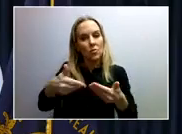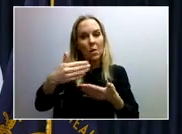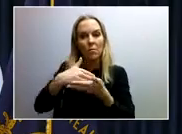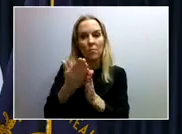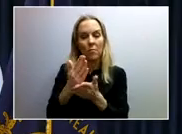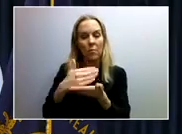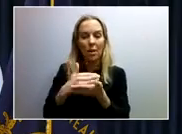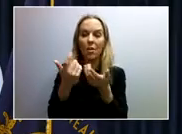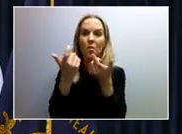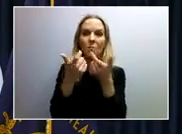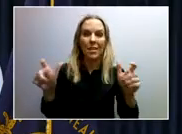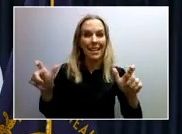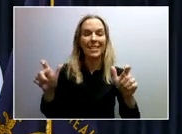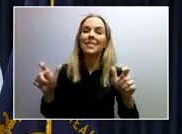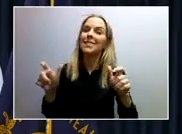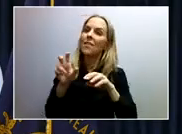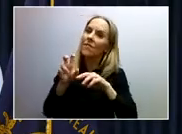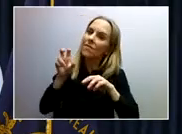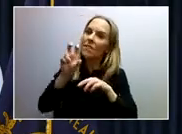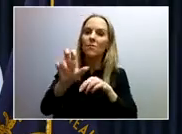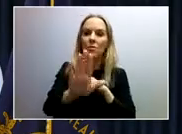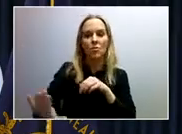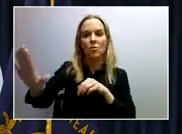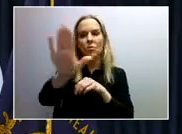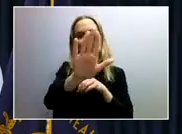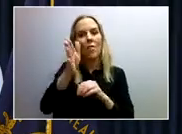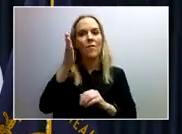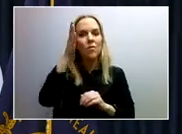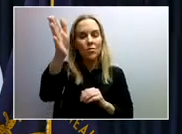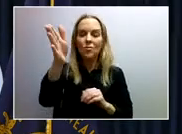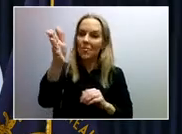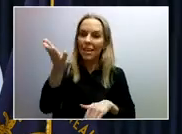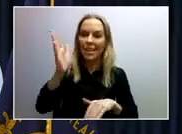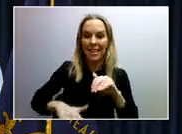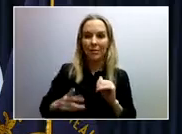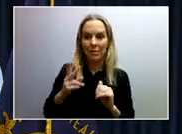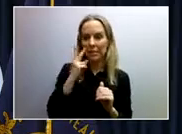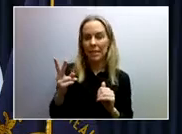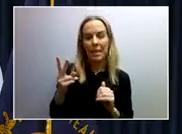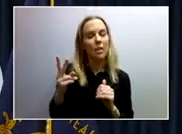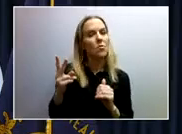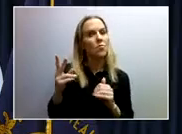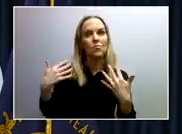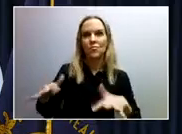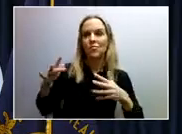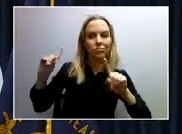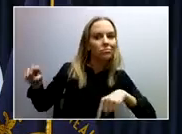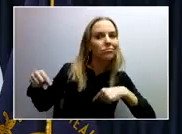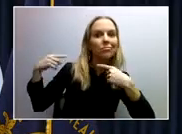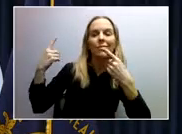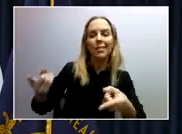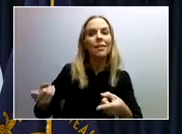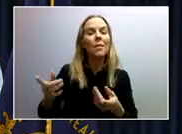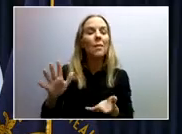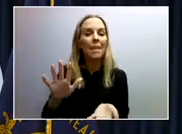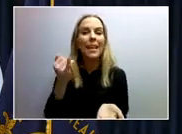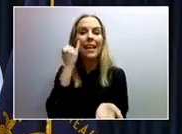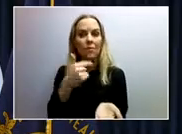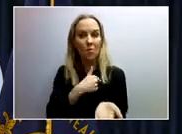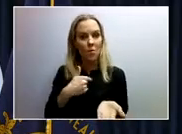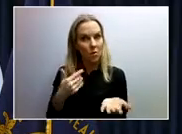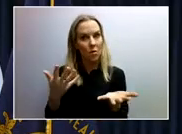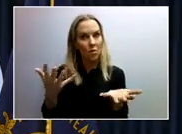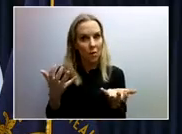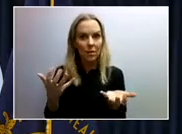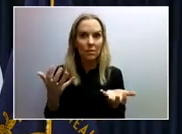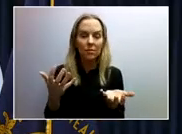your future, all of our futures, than we have seen in a long time. Because if we want to grab our